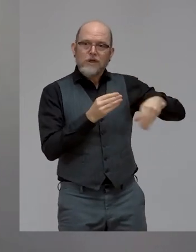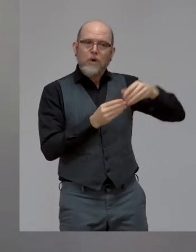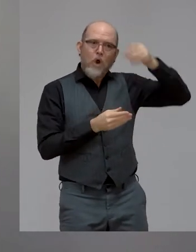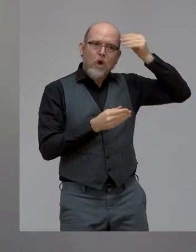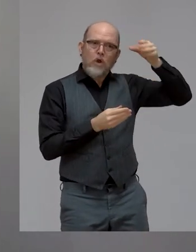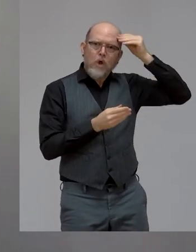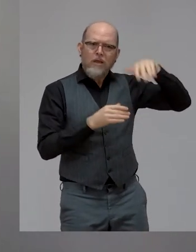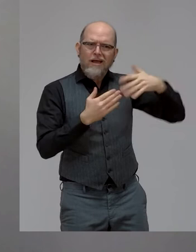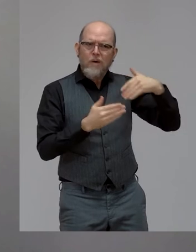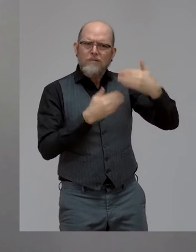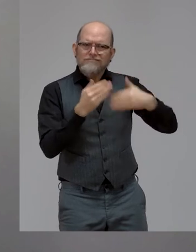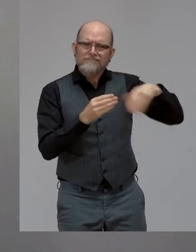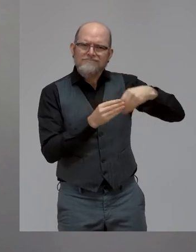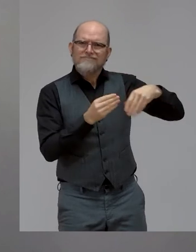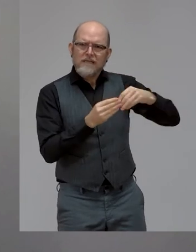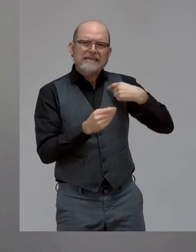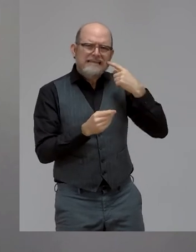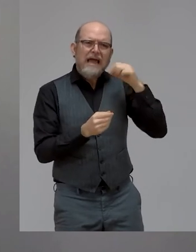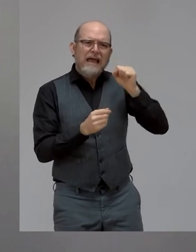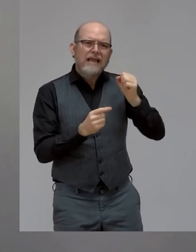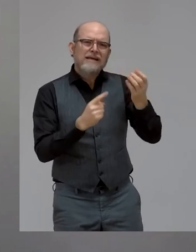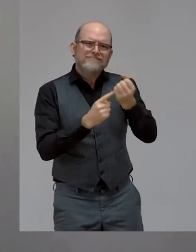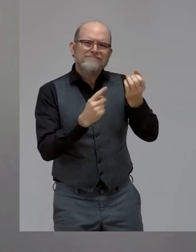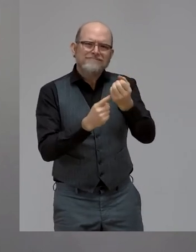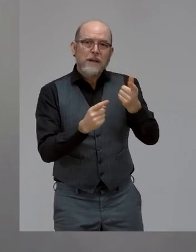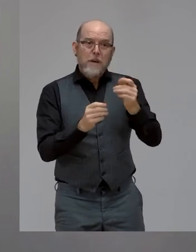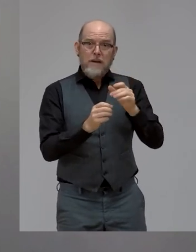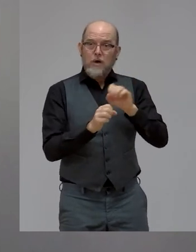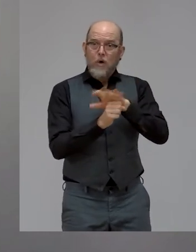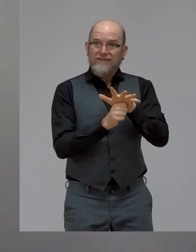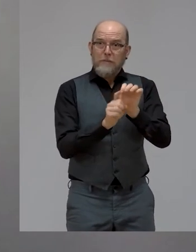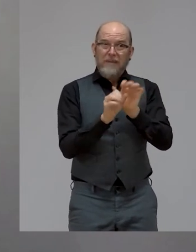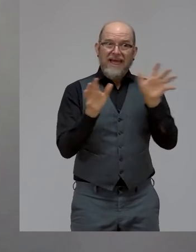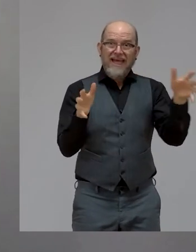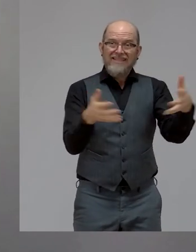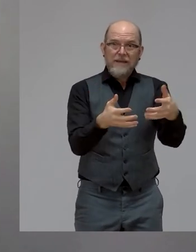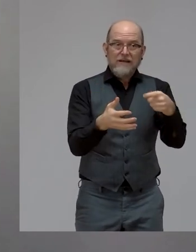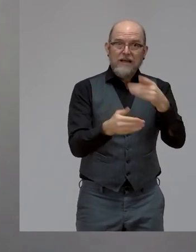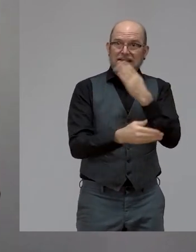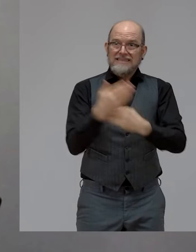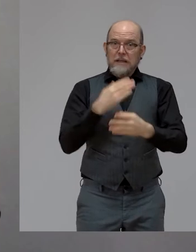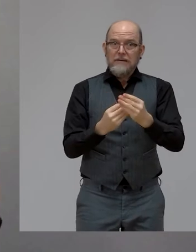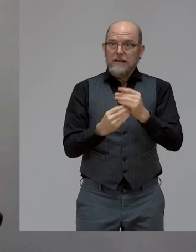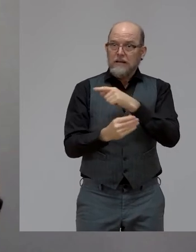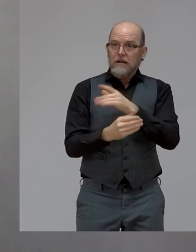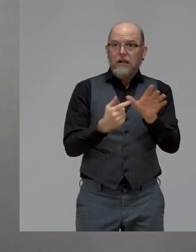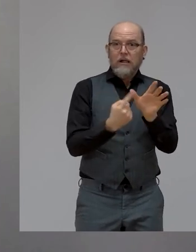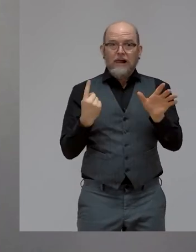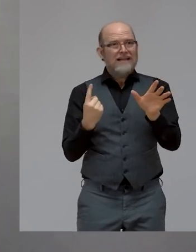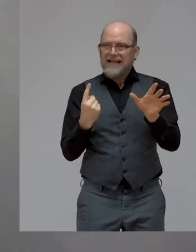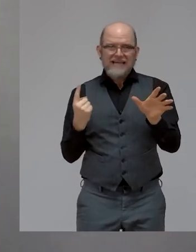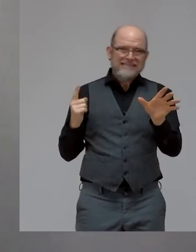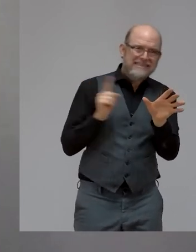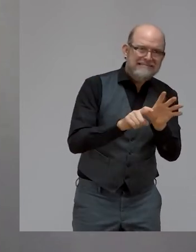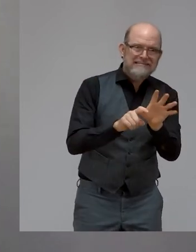are those companies that would have included equally people with disabilities. Many of the tools that we use today are